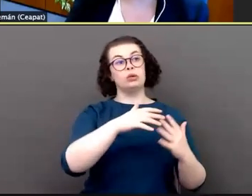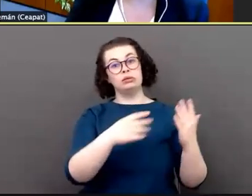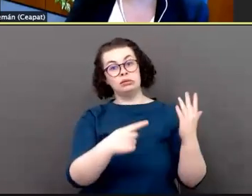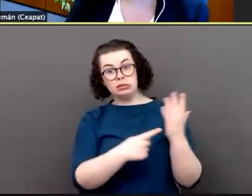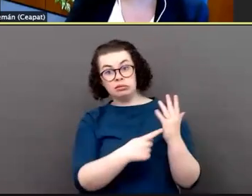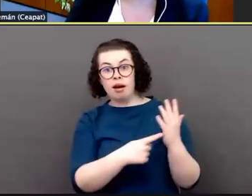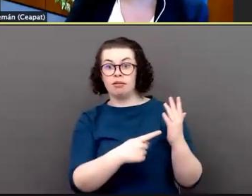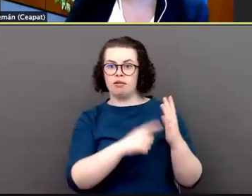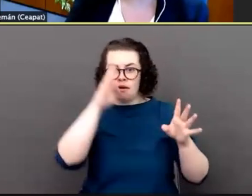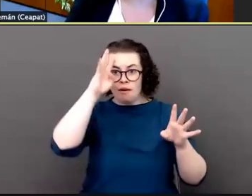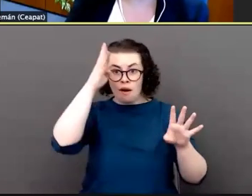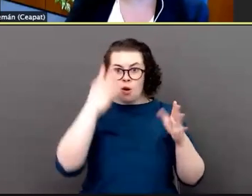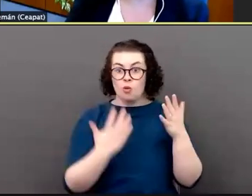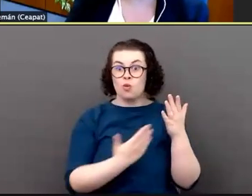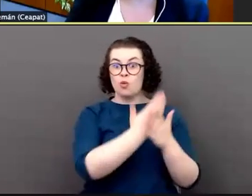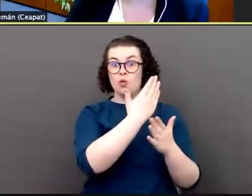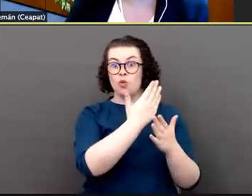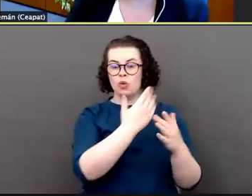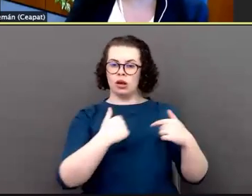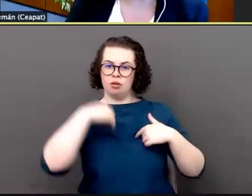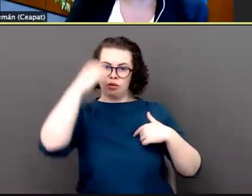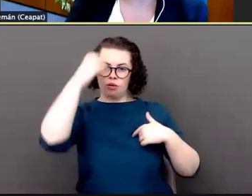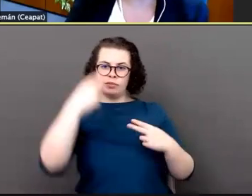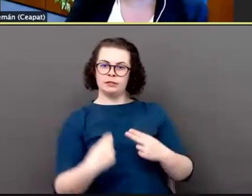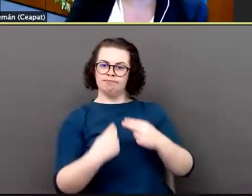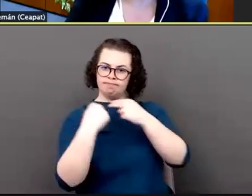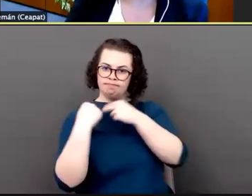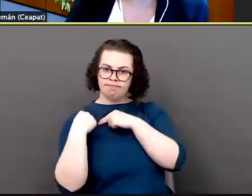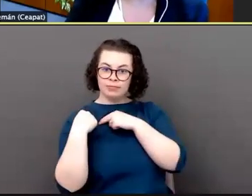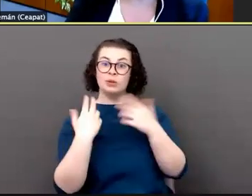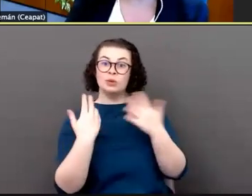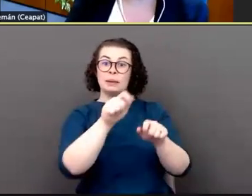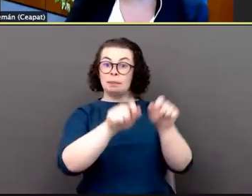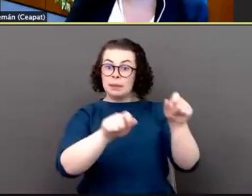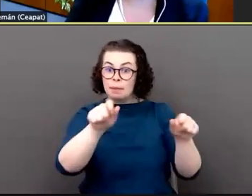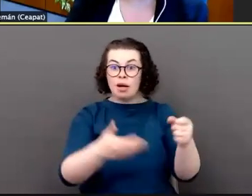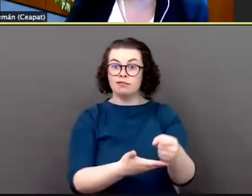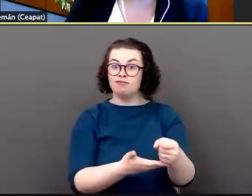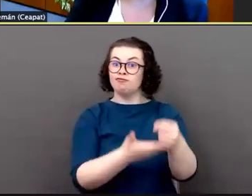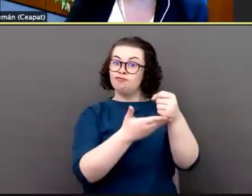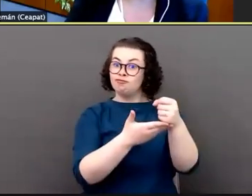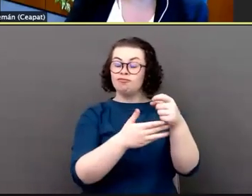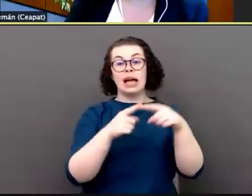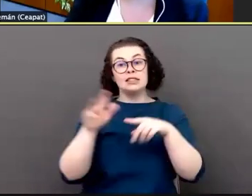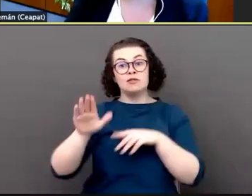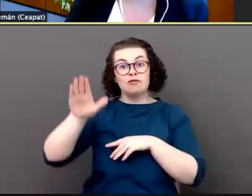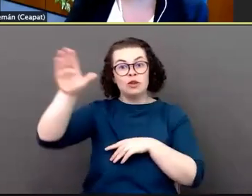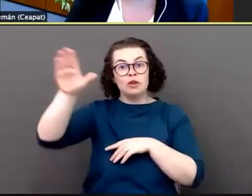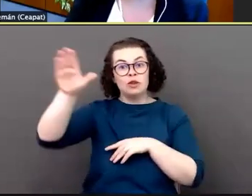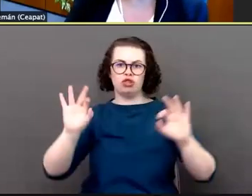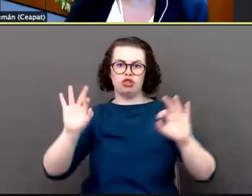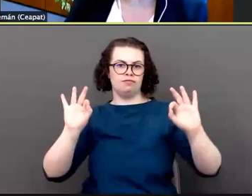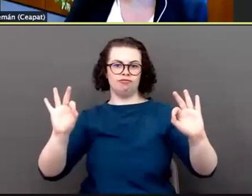and responsibility for the well-being of present and future generations. This